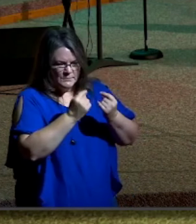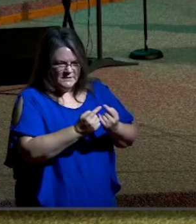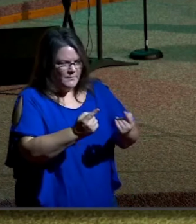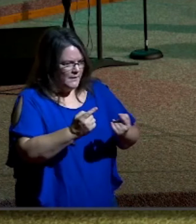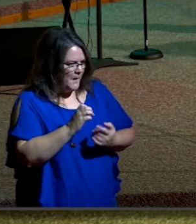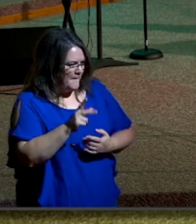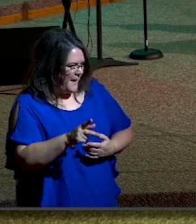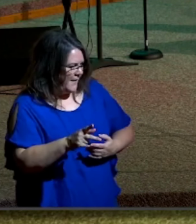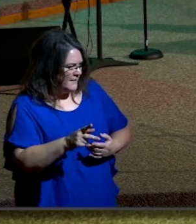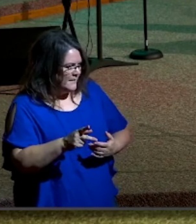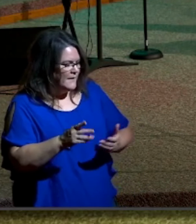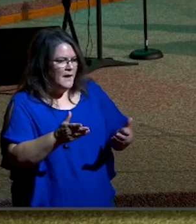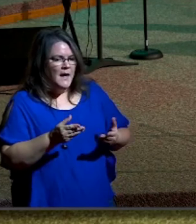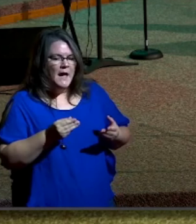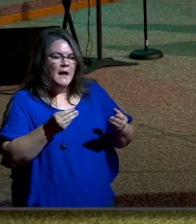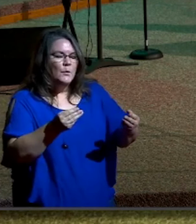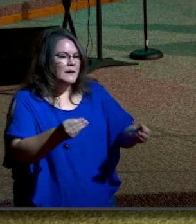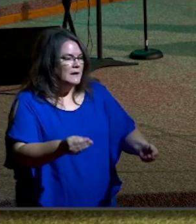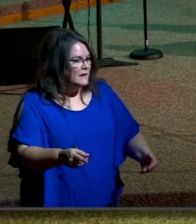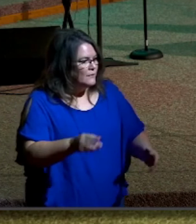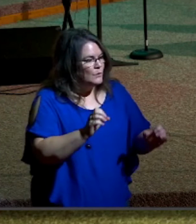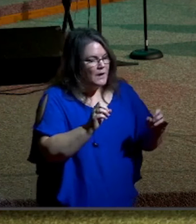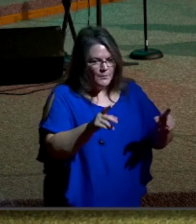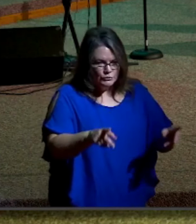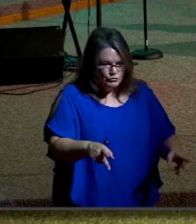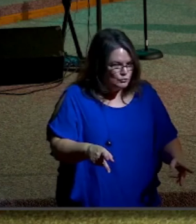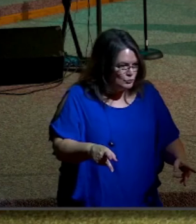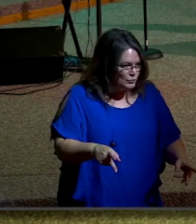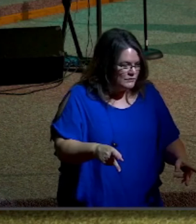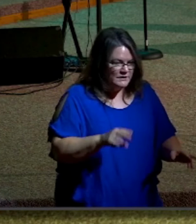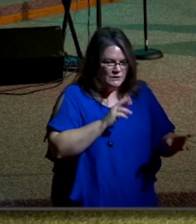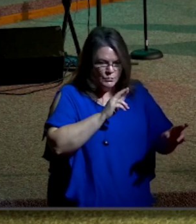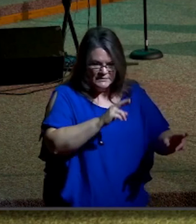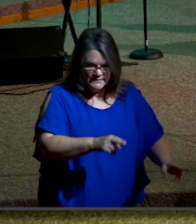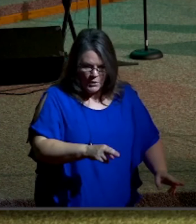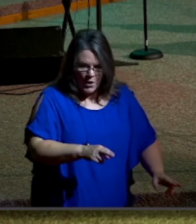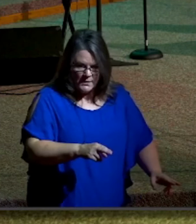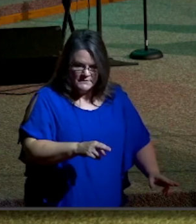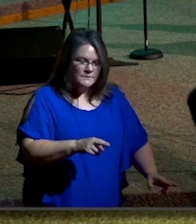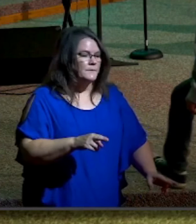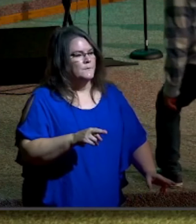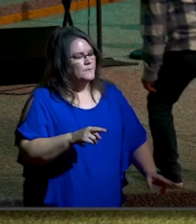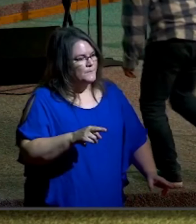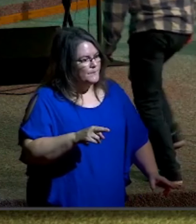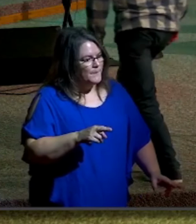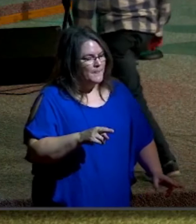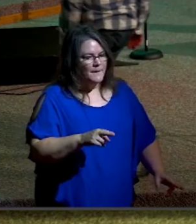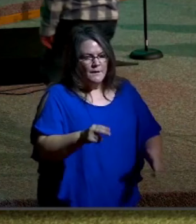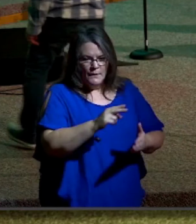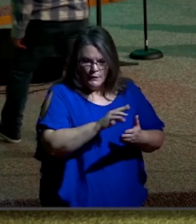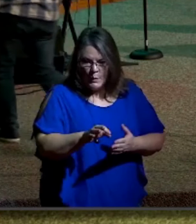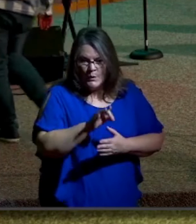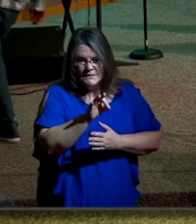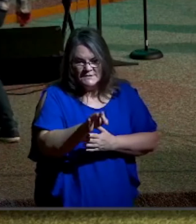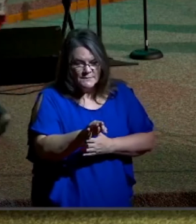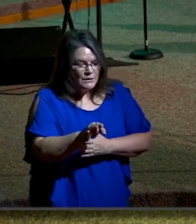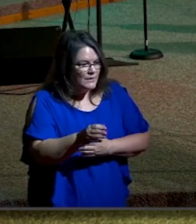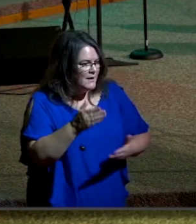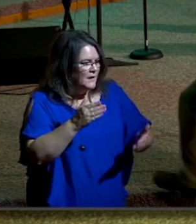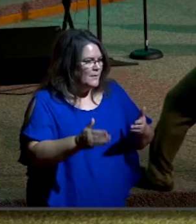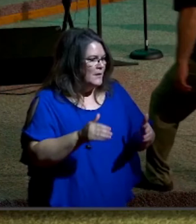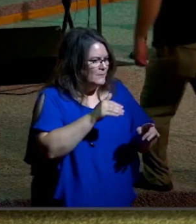And I just want to give you an opportunity to respond. You know, the Holy Spirit may be tugging on your